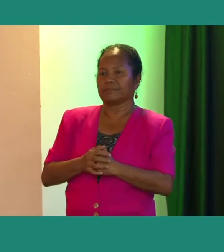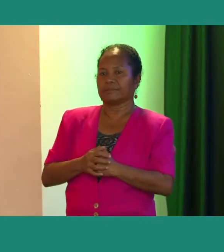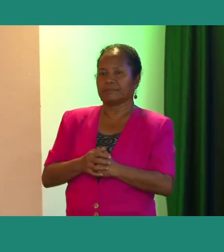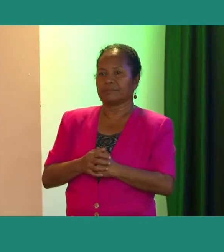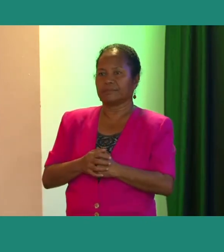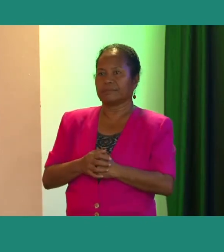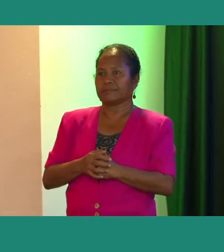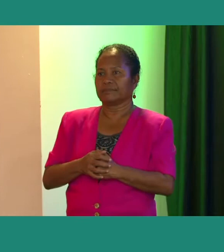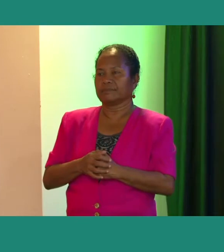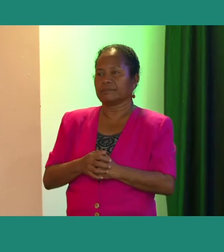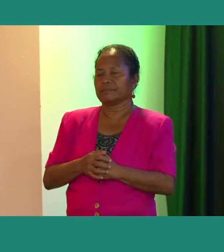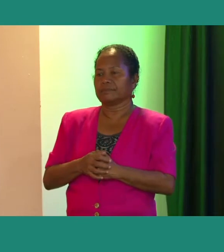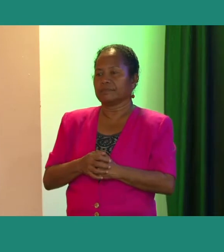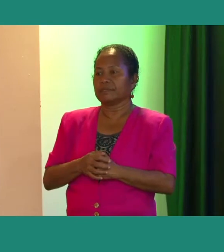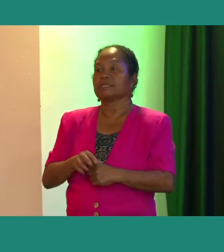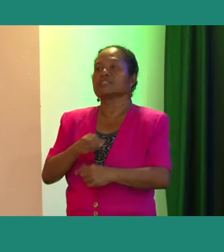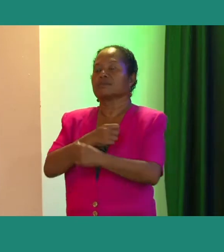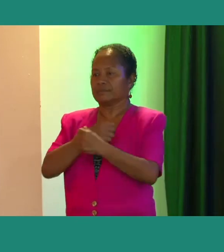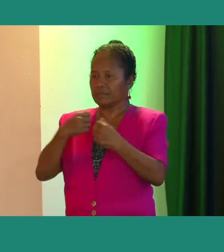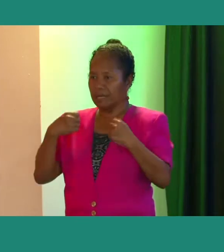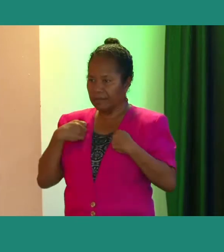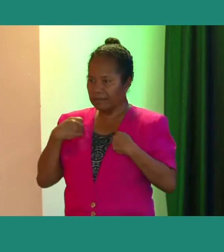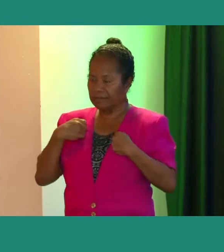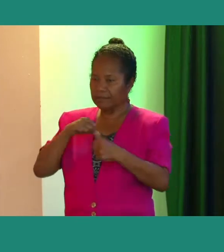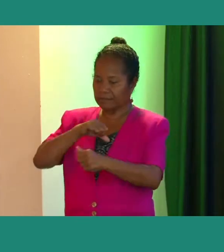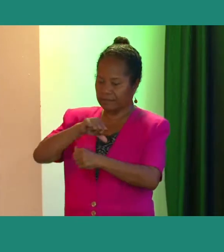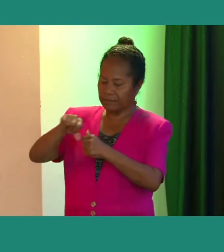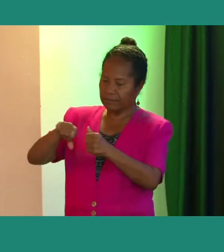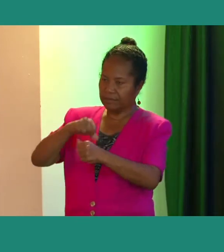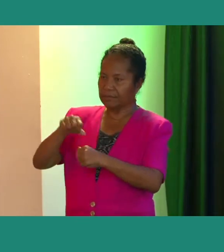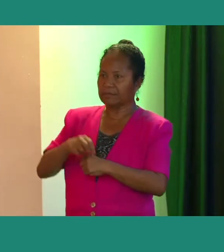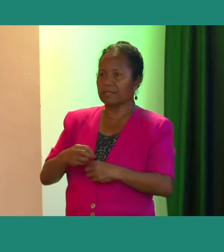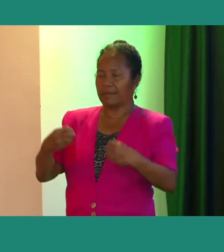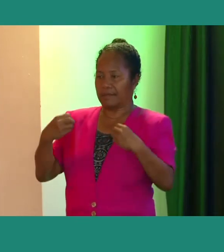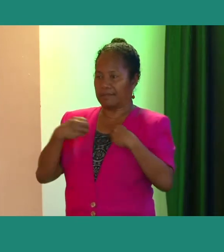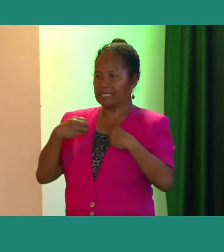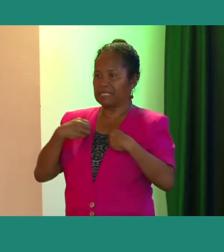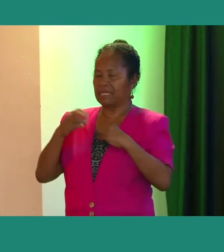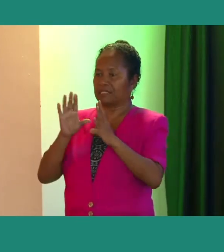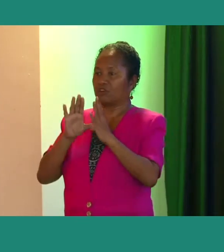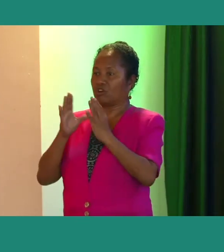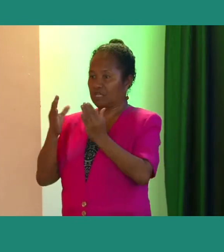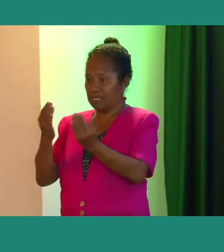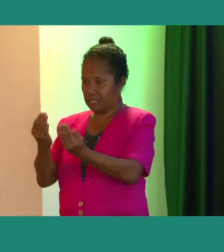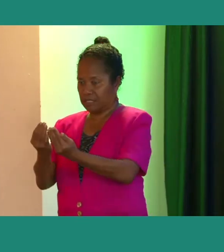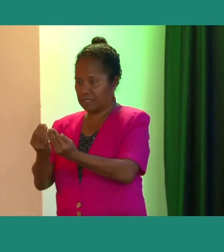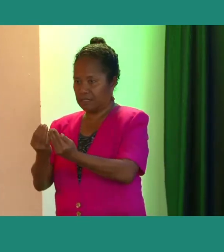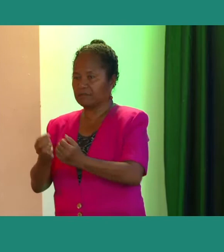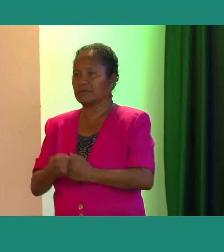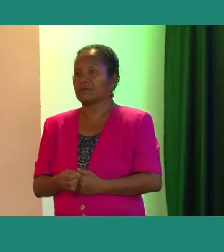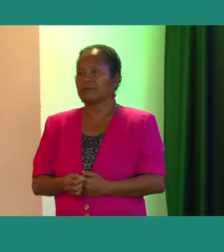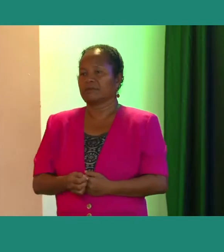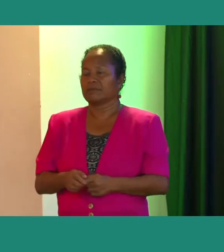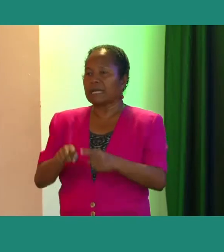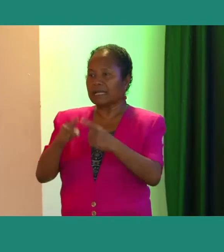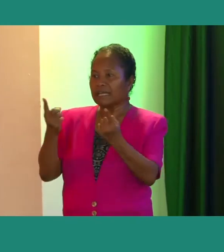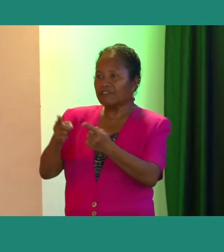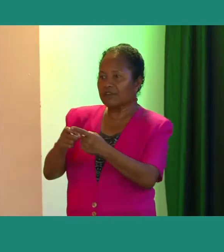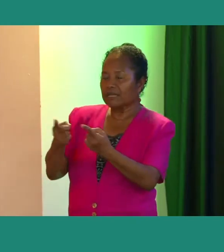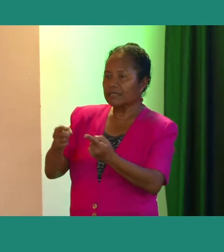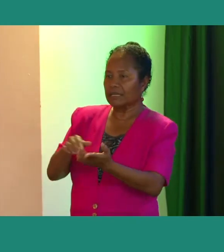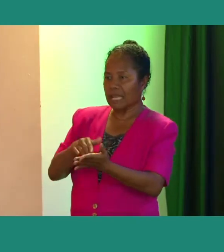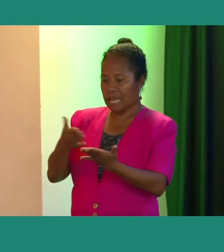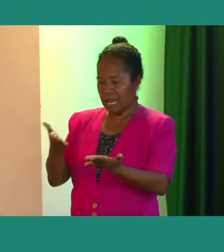So in terms of our organisation, the Business Coalition for Women, we are a coalition of businesses. So